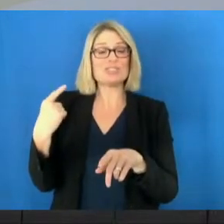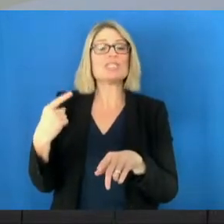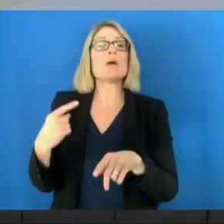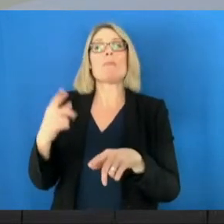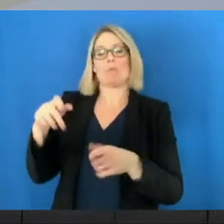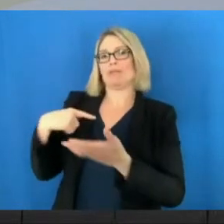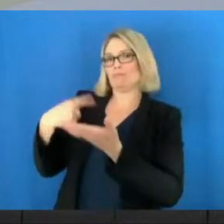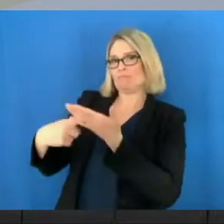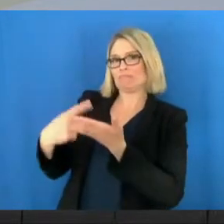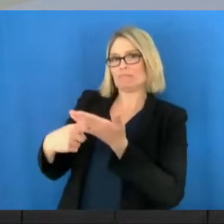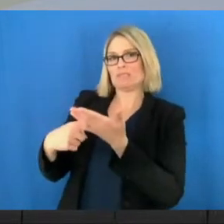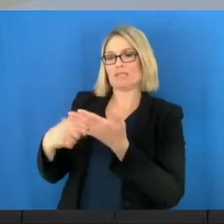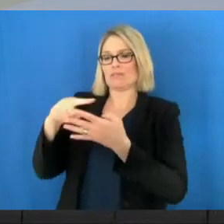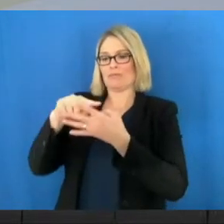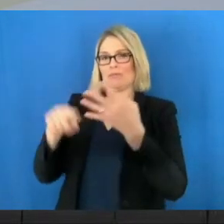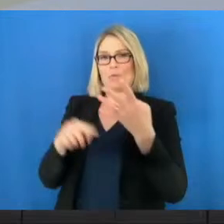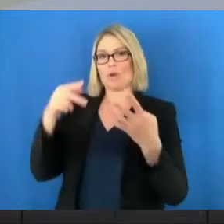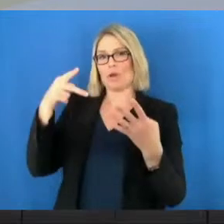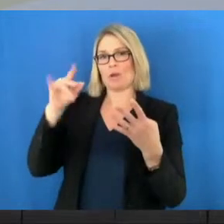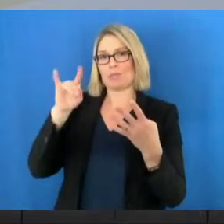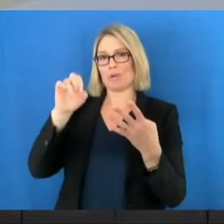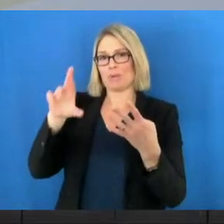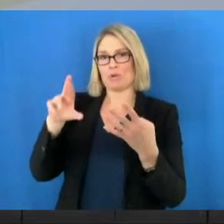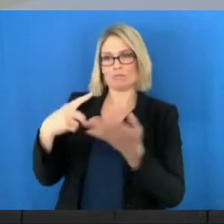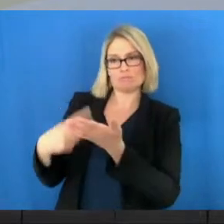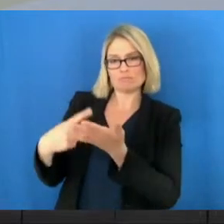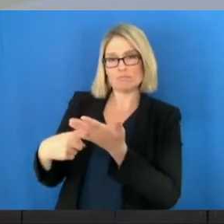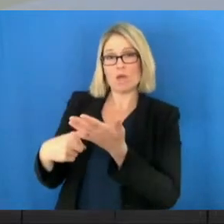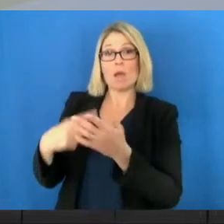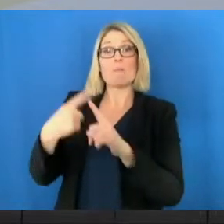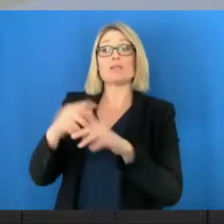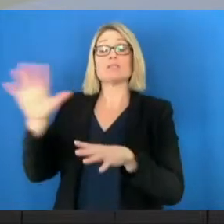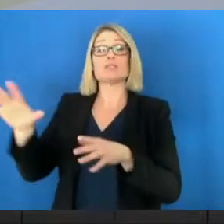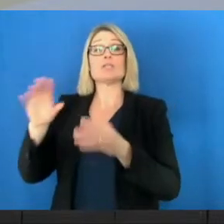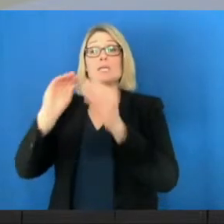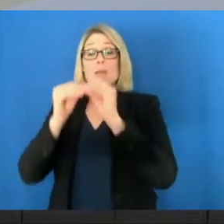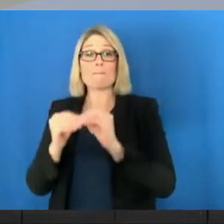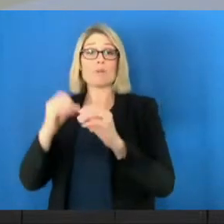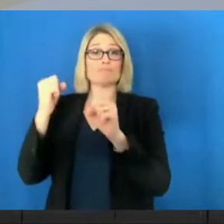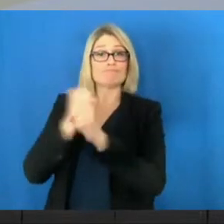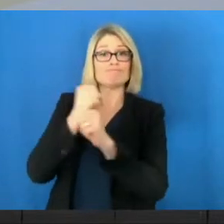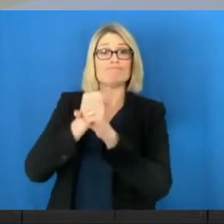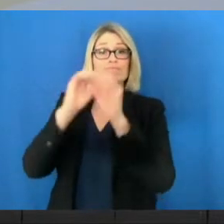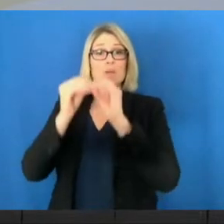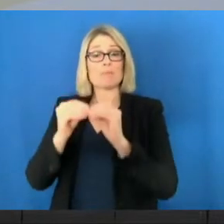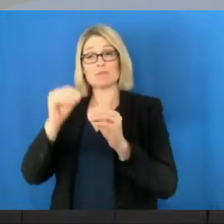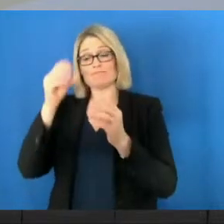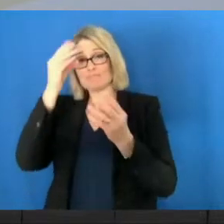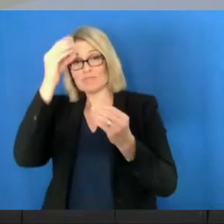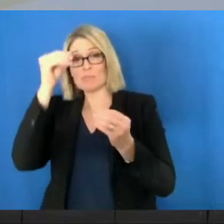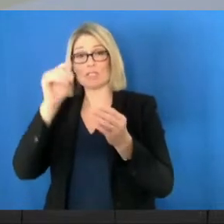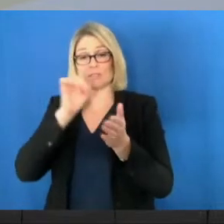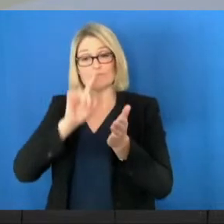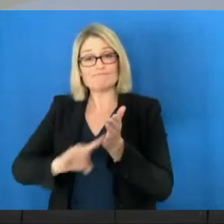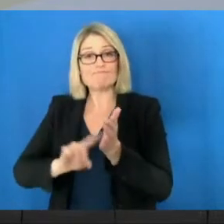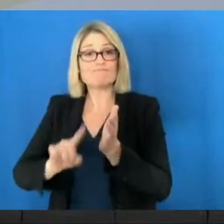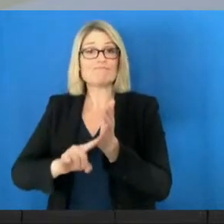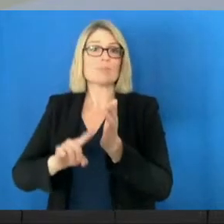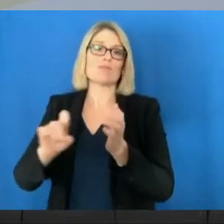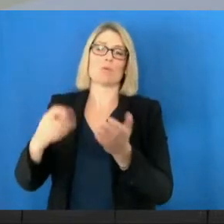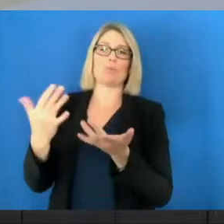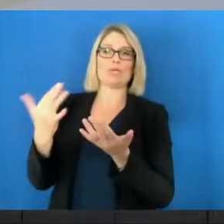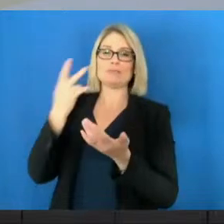premiers and based on our epidemiology in Atlantic Canada. And we'll continue to watch